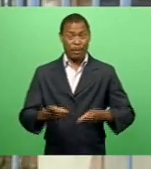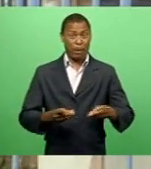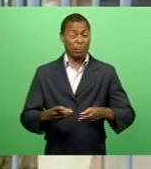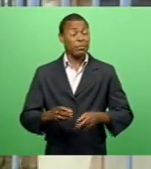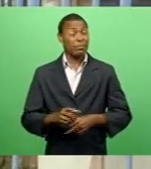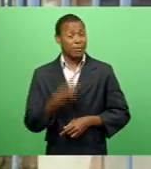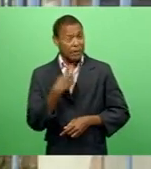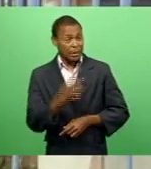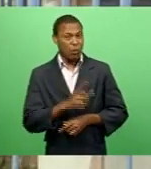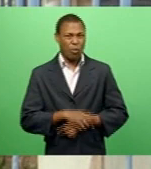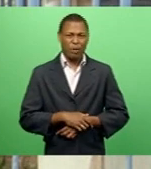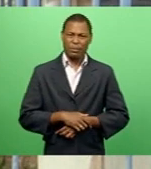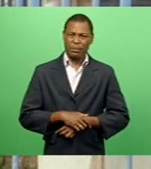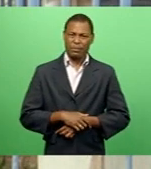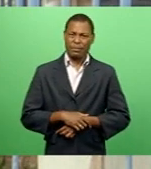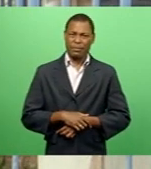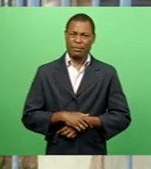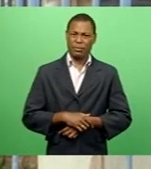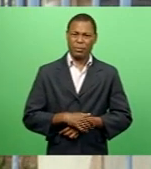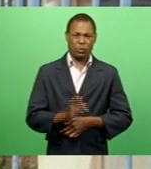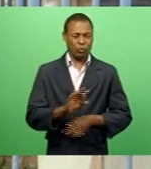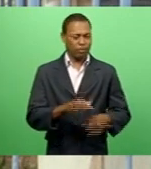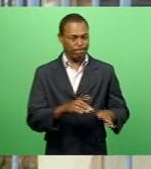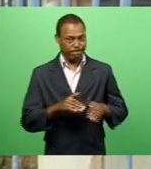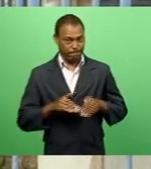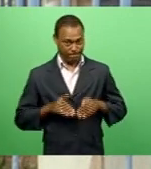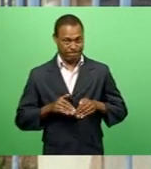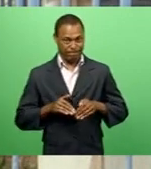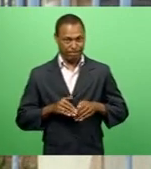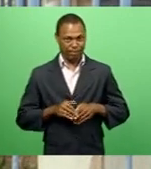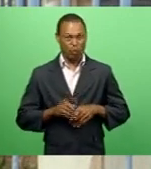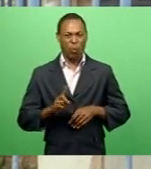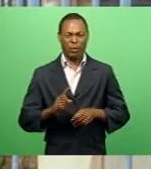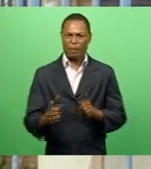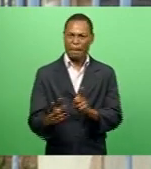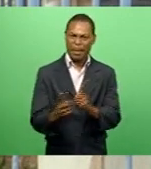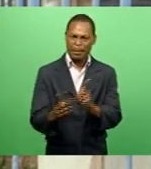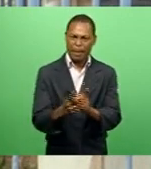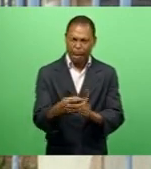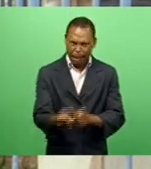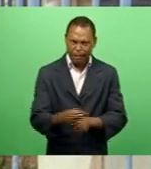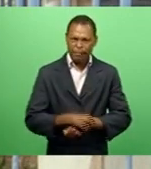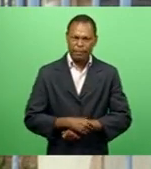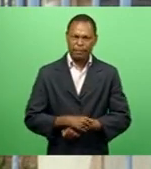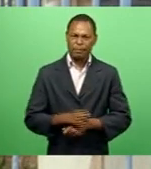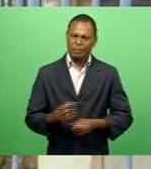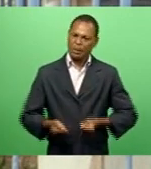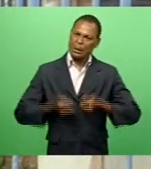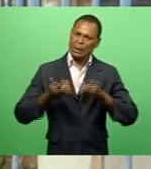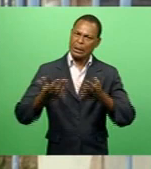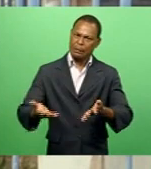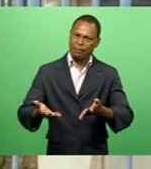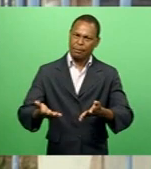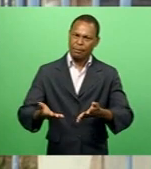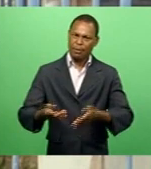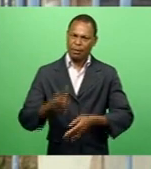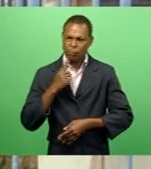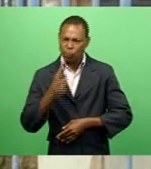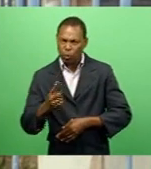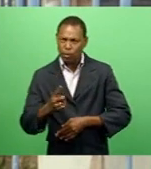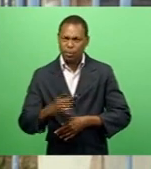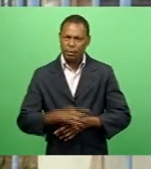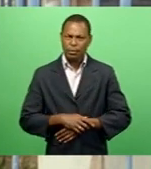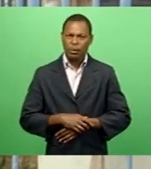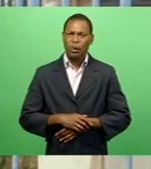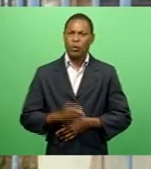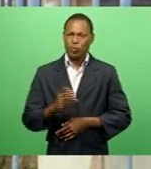members to recuse themselves from attending the party's recent meeting was issued by the party president. Attempts to get